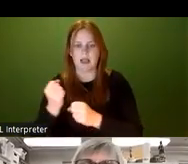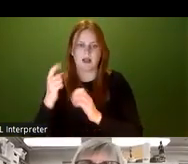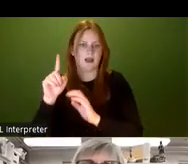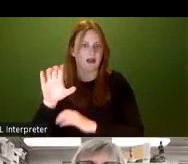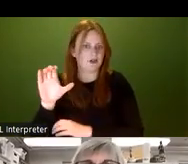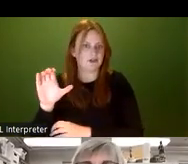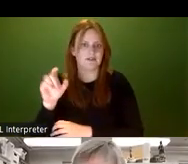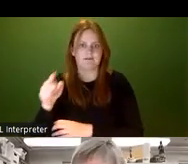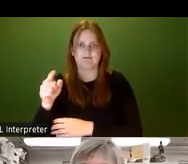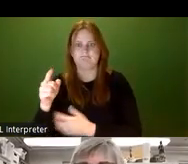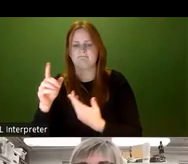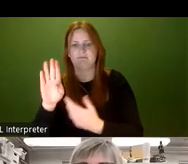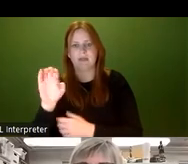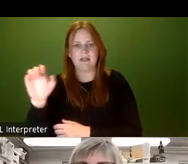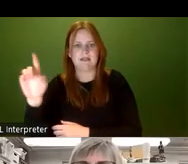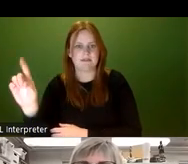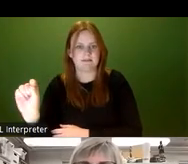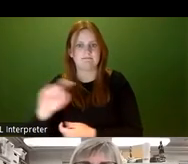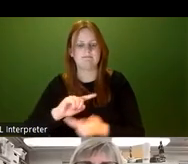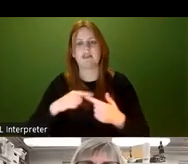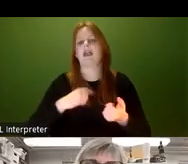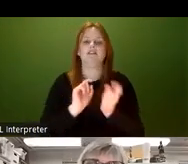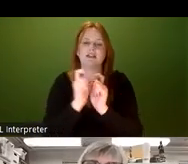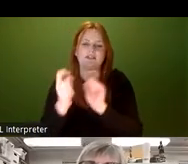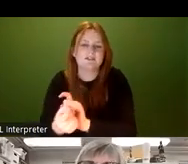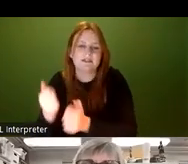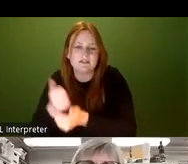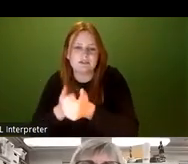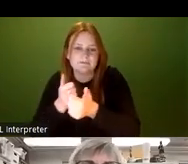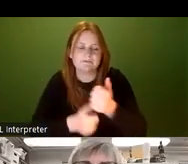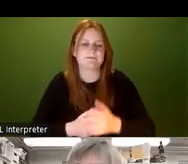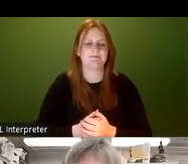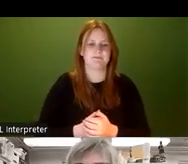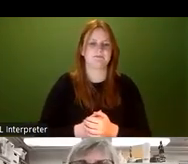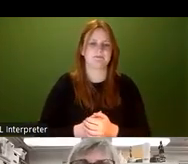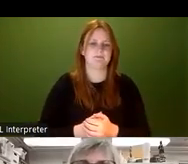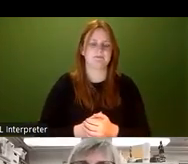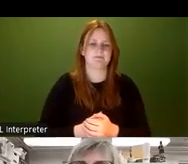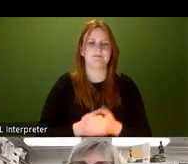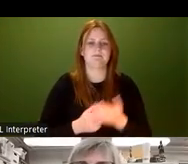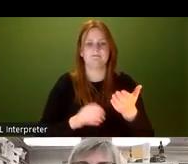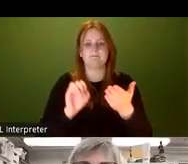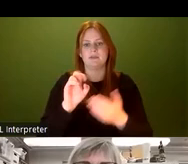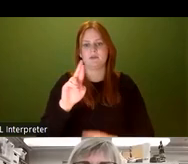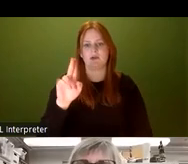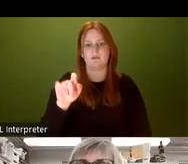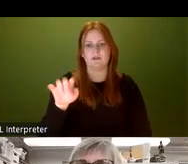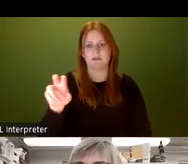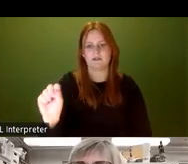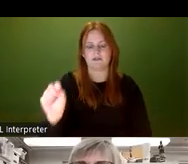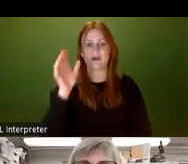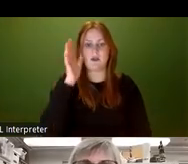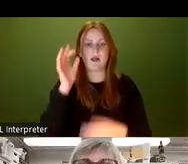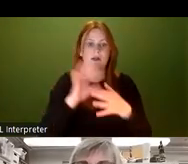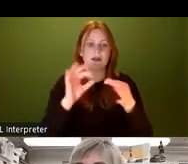forms. And then I altered each one. And the eruptions. So I'll just quickly mention the